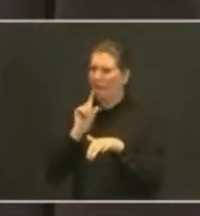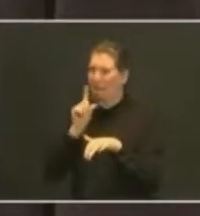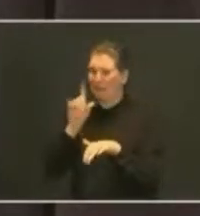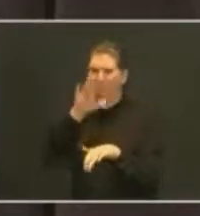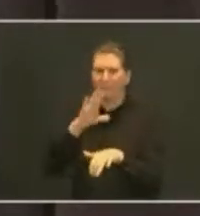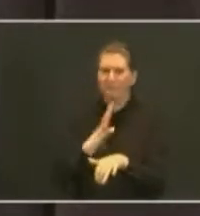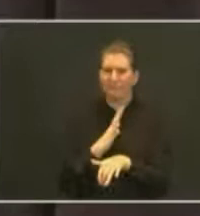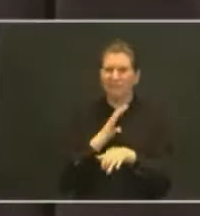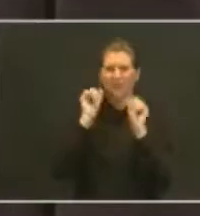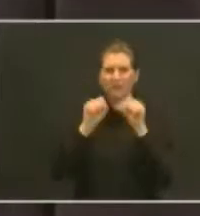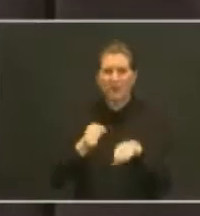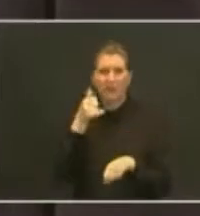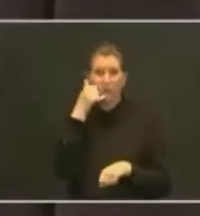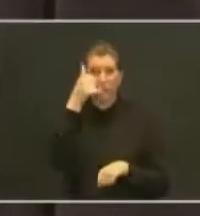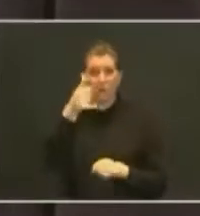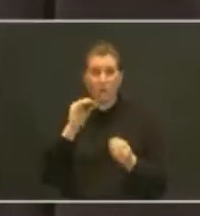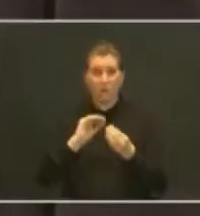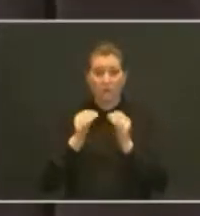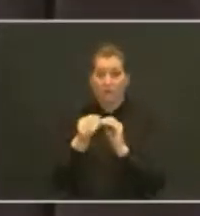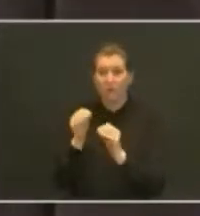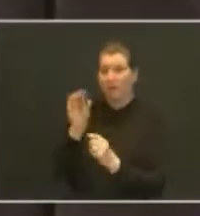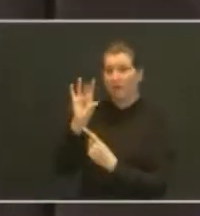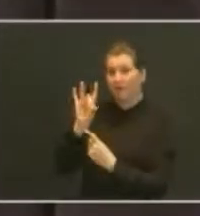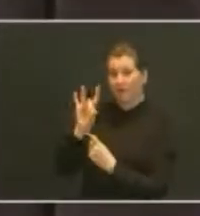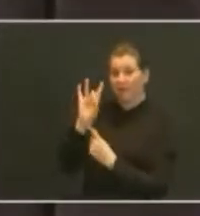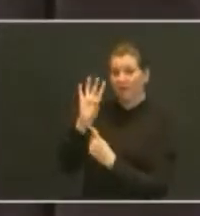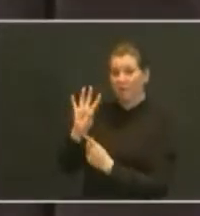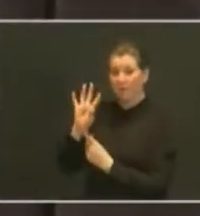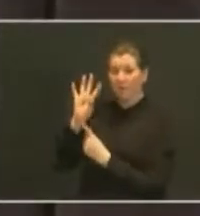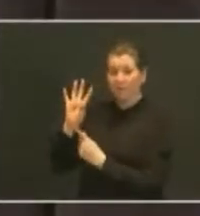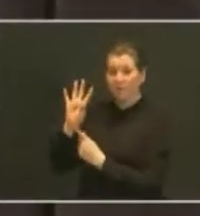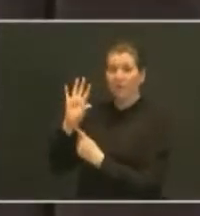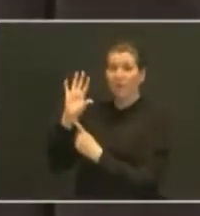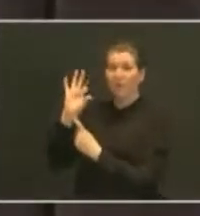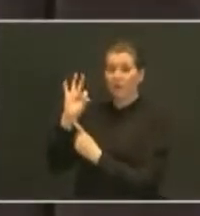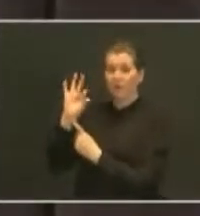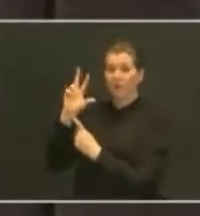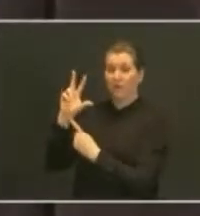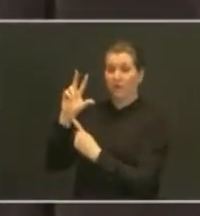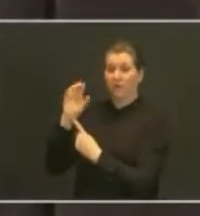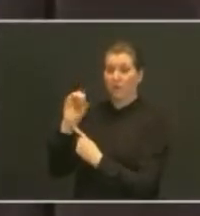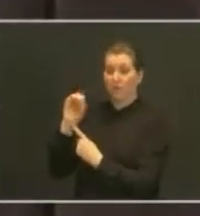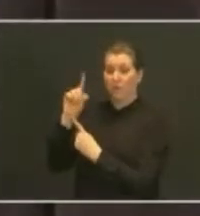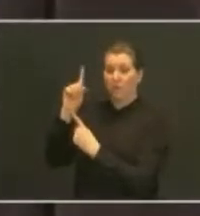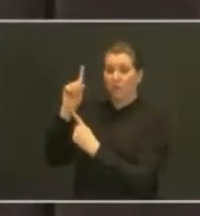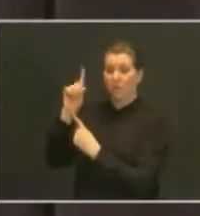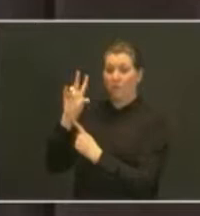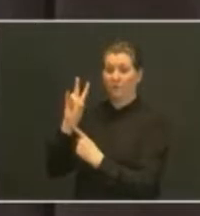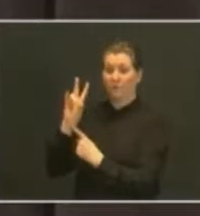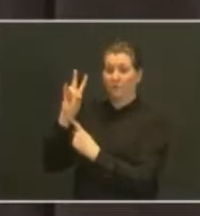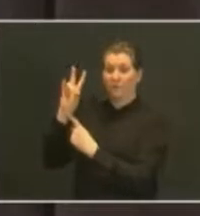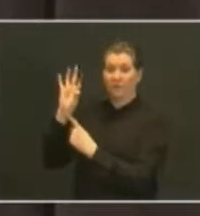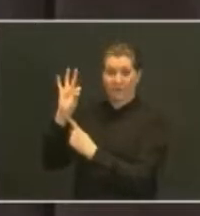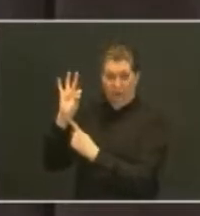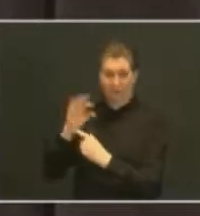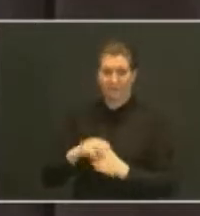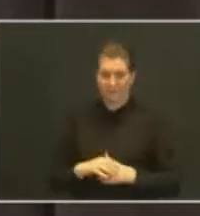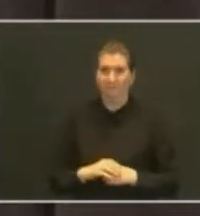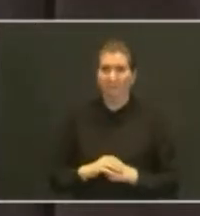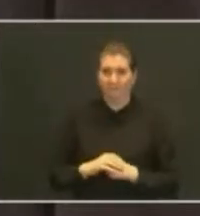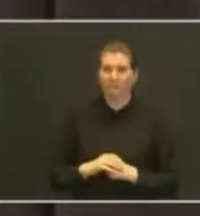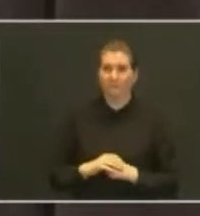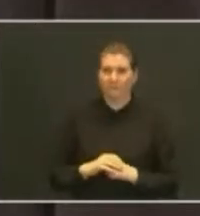an automated phone line to help with registering that way, and you can call